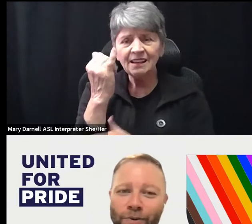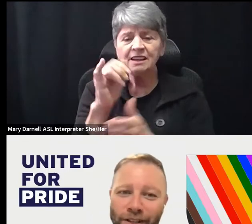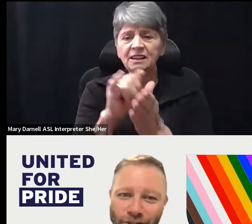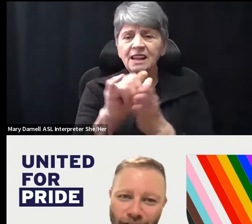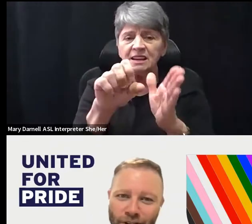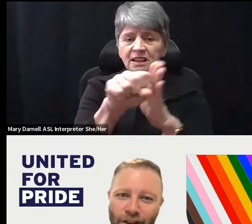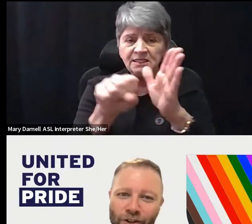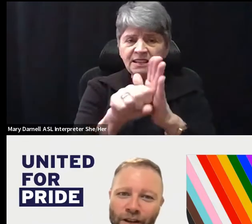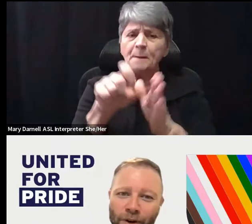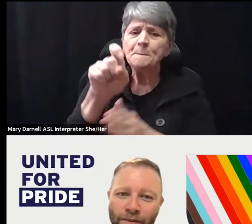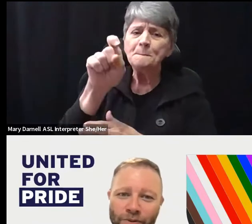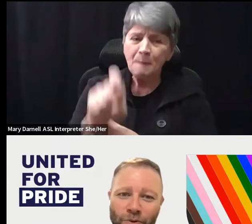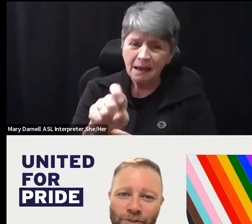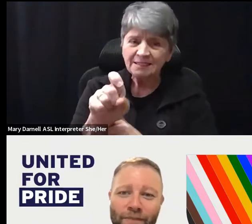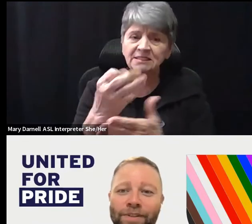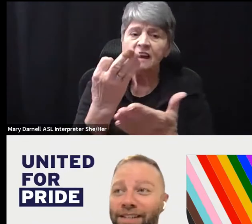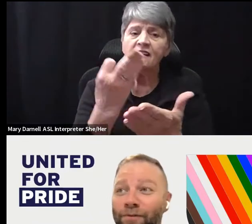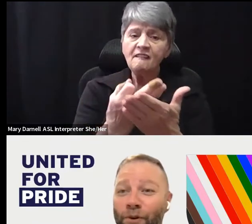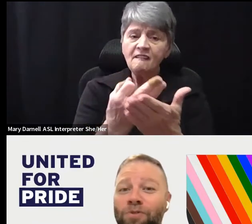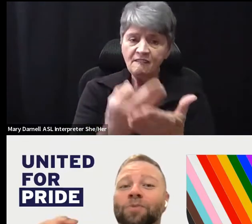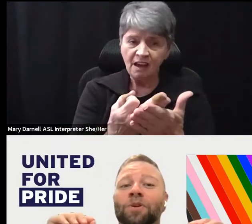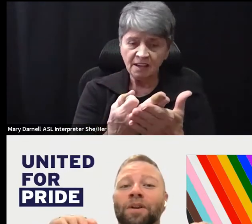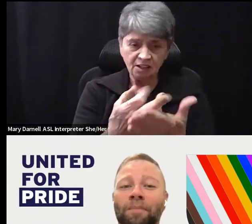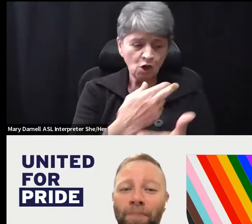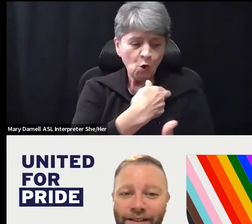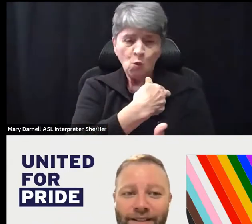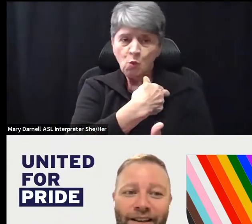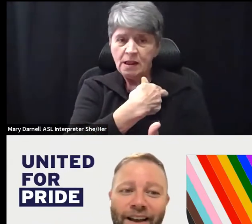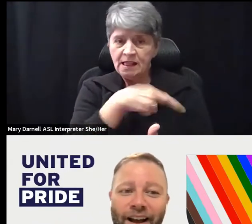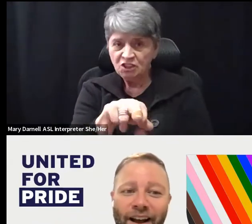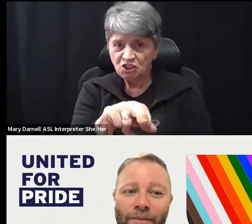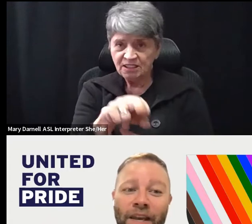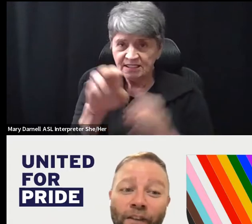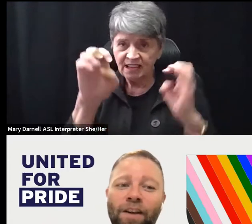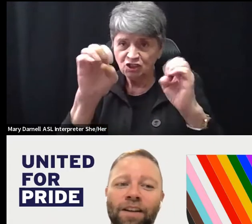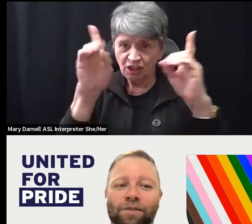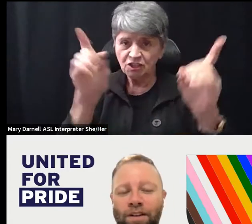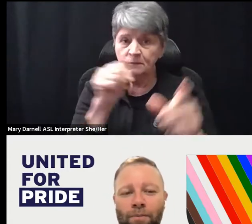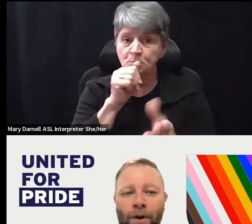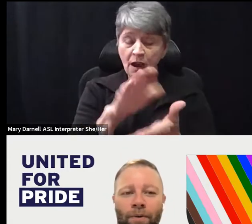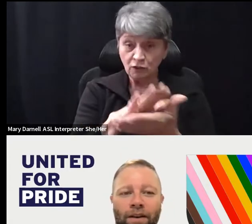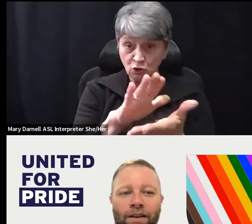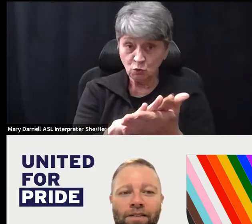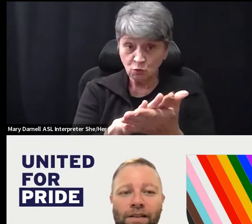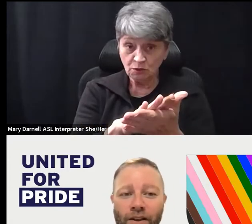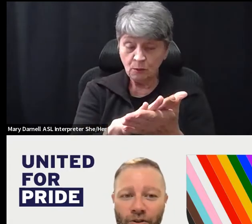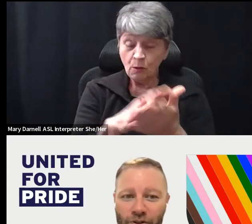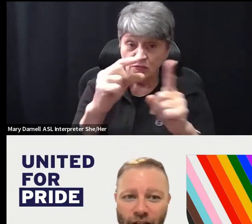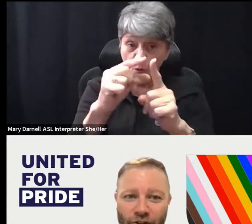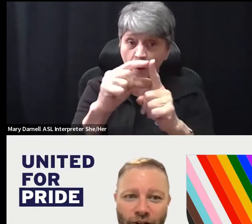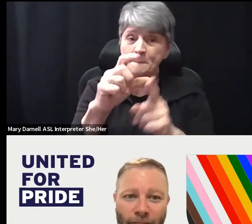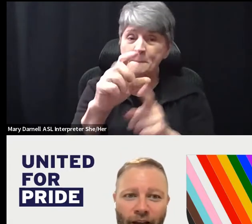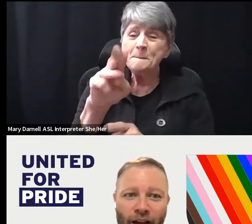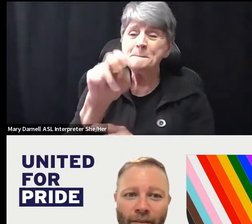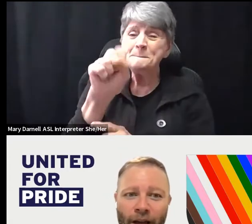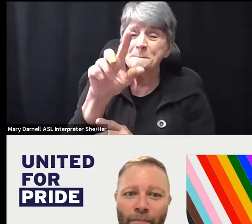fund religious education at private schools, emphasizing, folks, the word must, if it's funding public secular